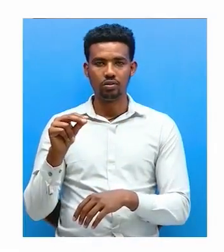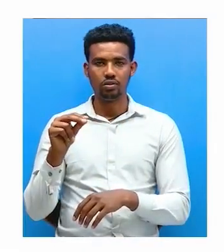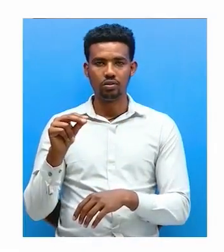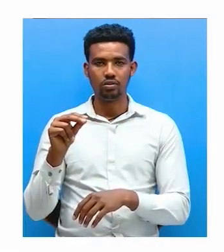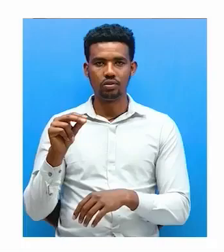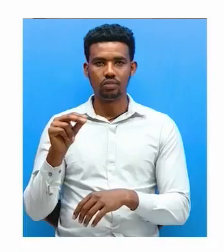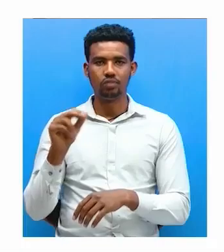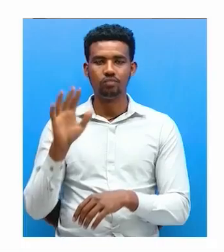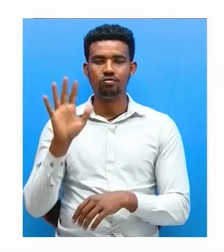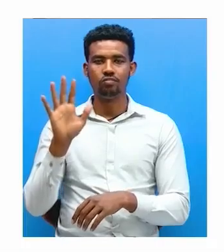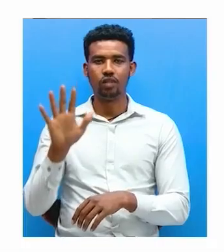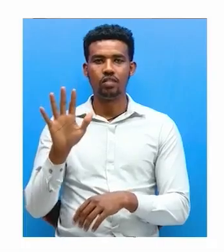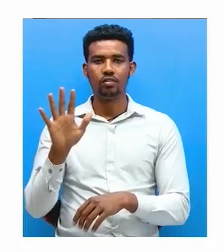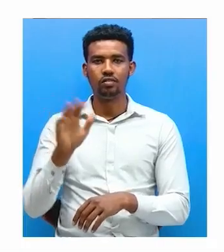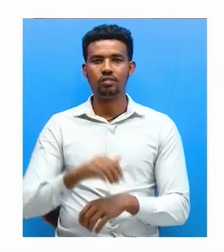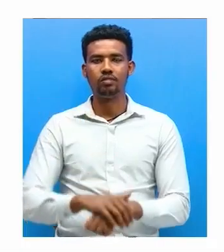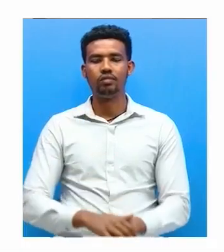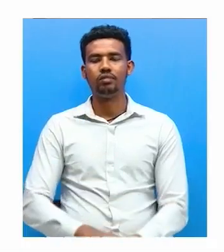5